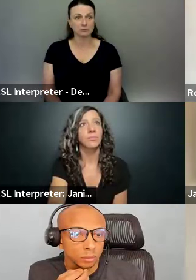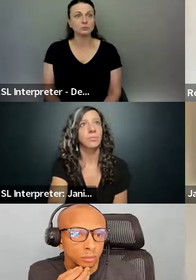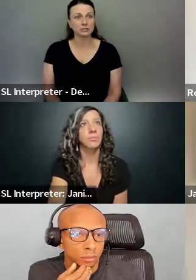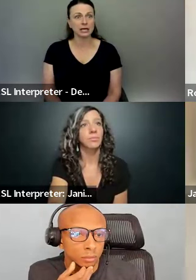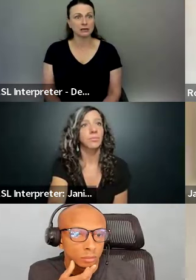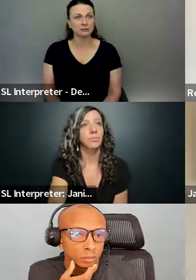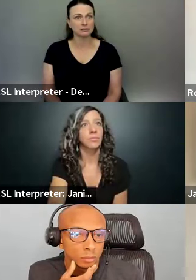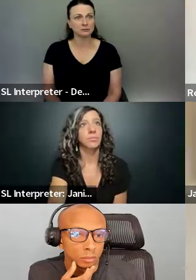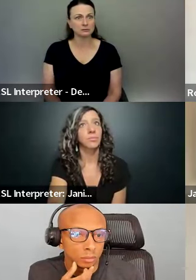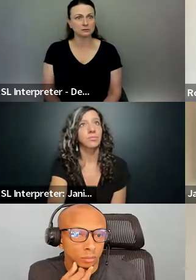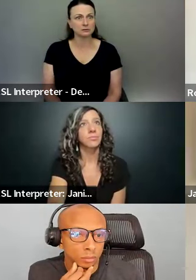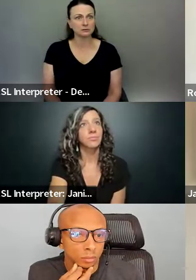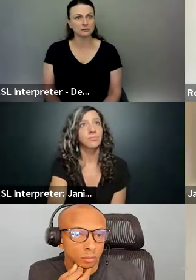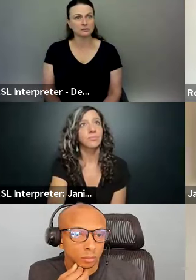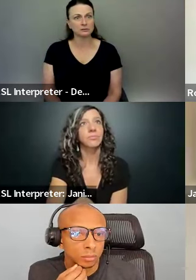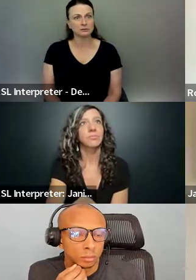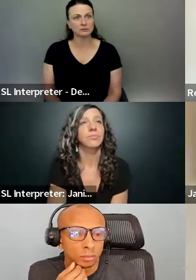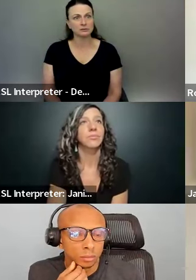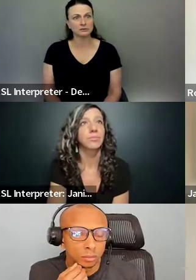Jay was saying